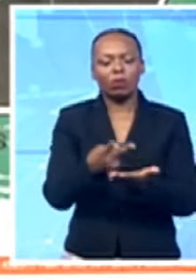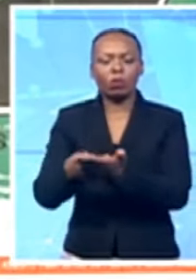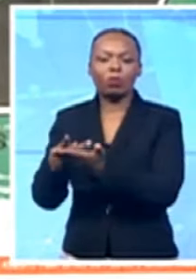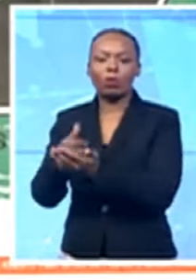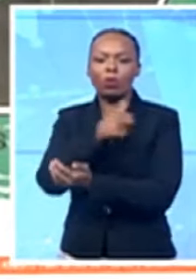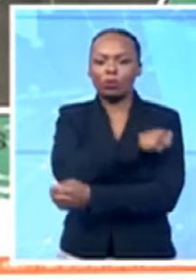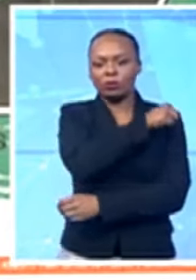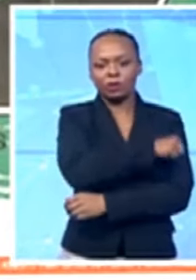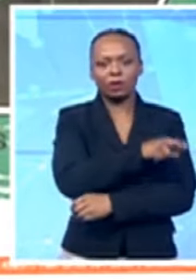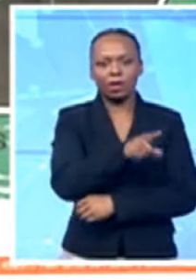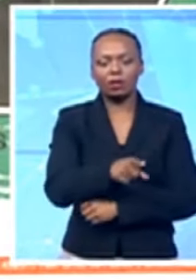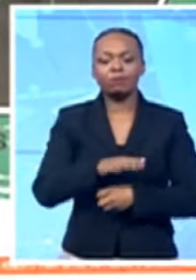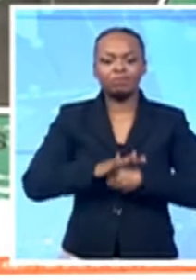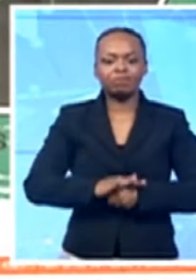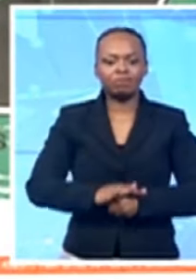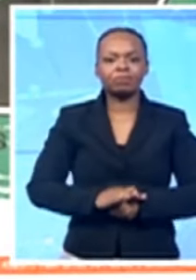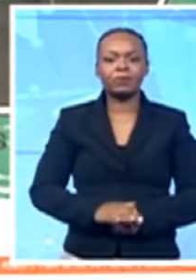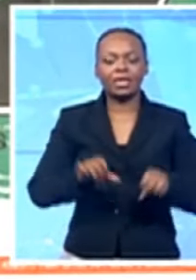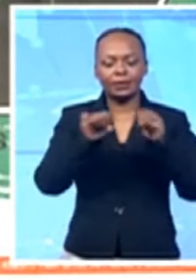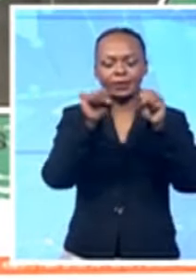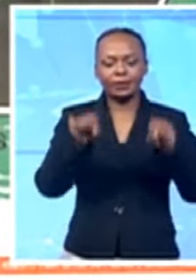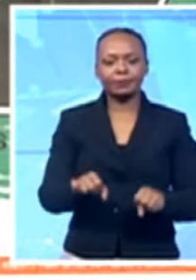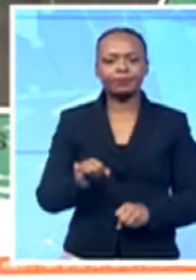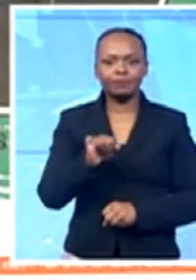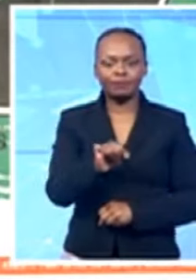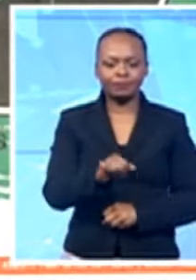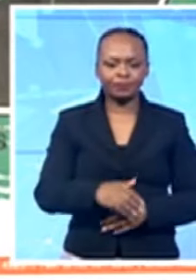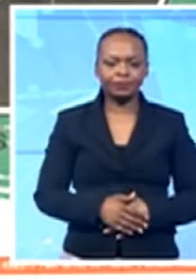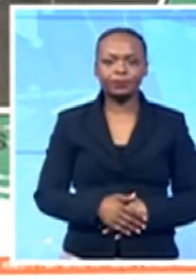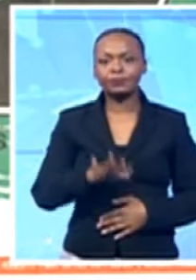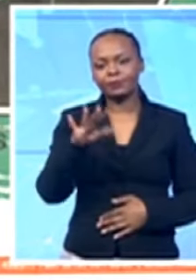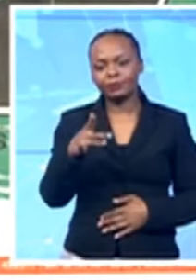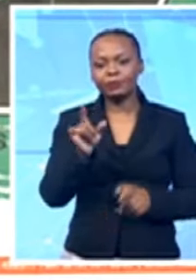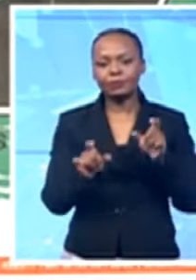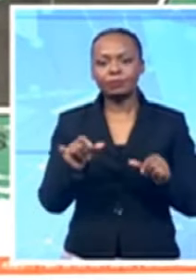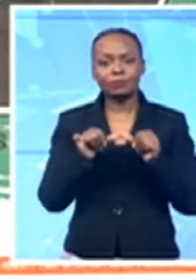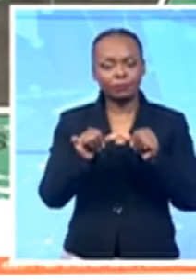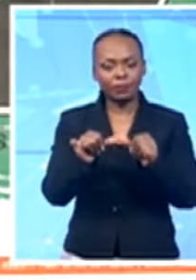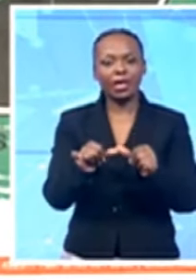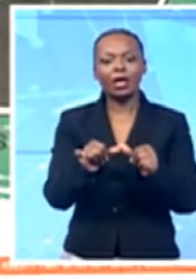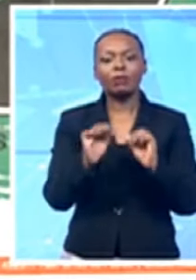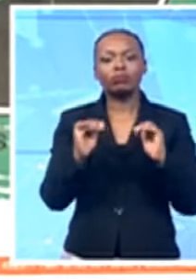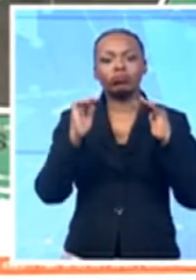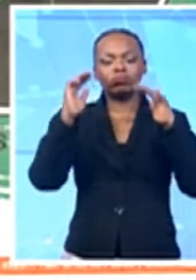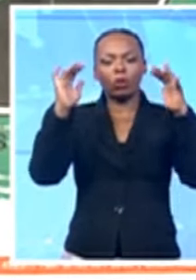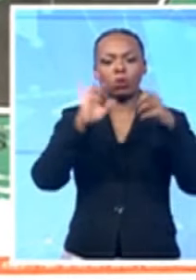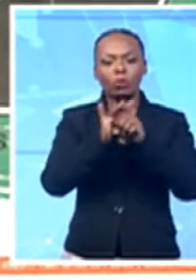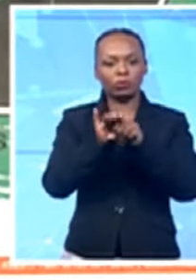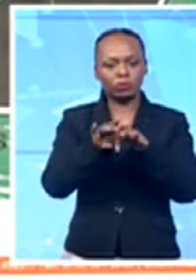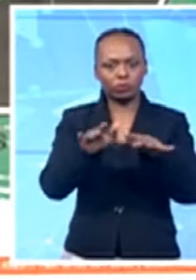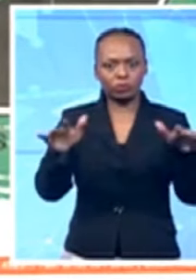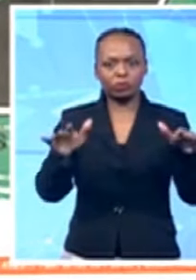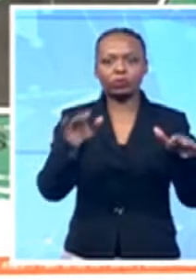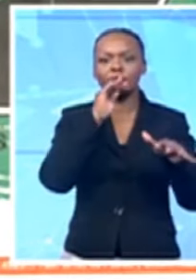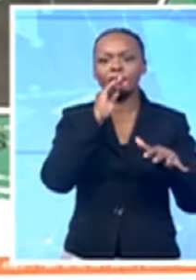under increasing strain if these numbers continue to go up at this escalated rate. The MEC of Health has also